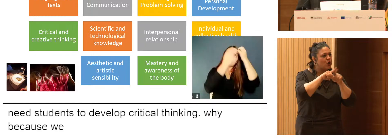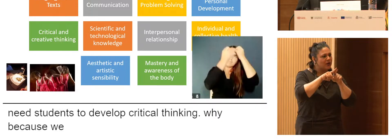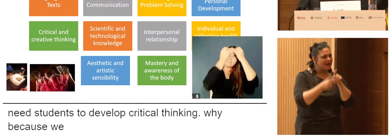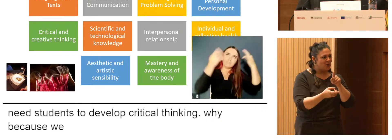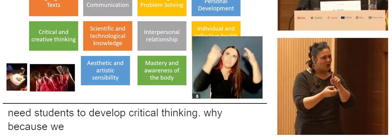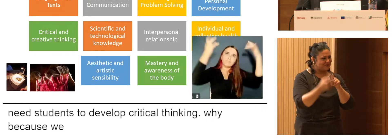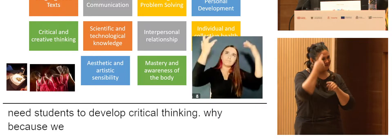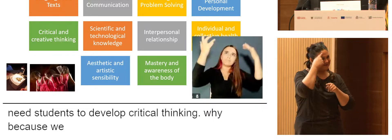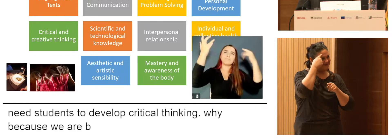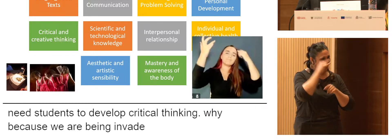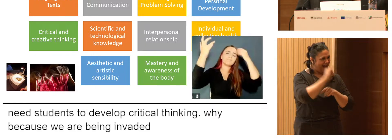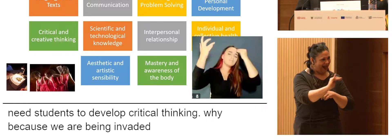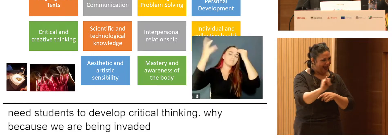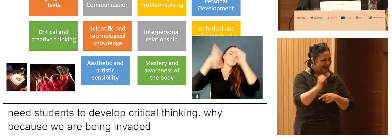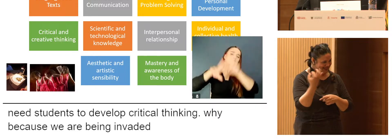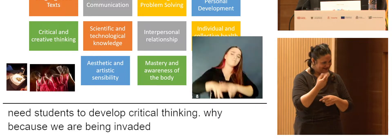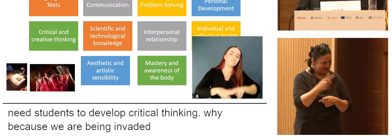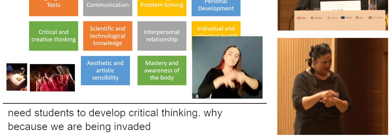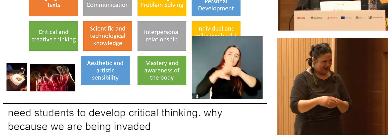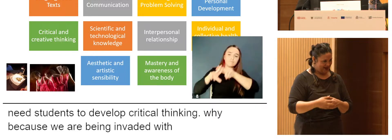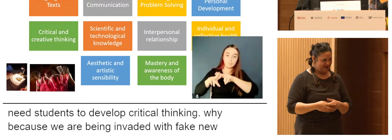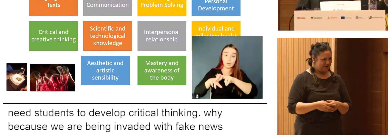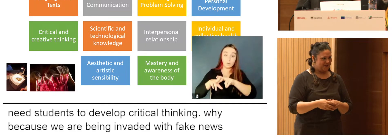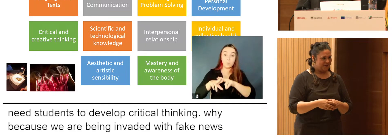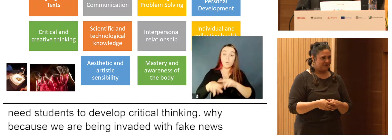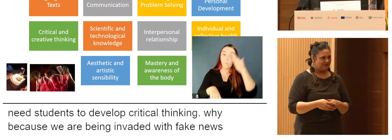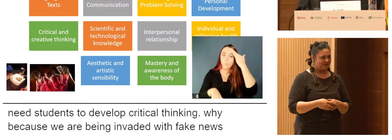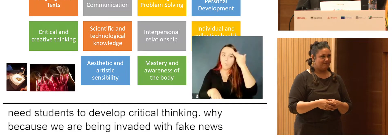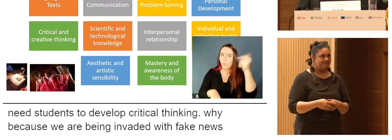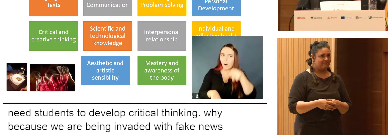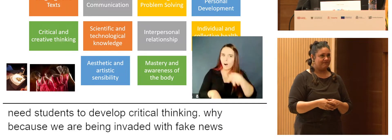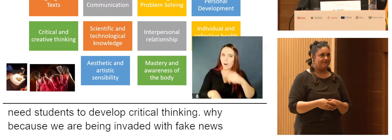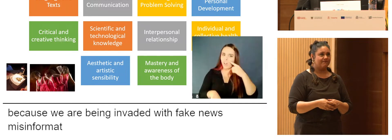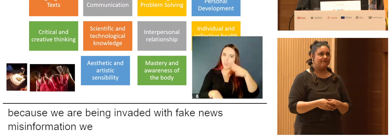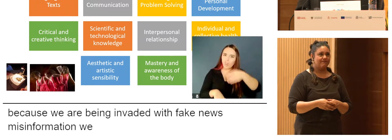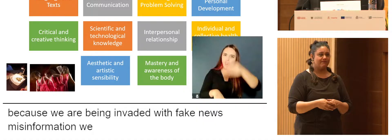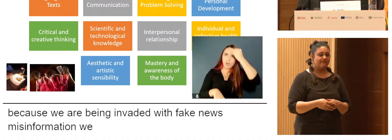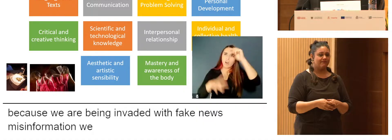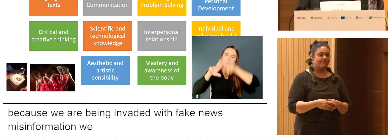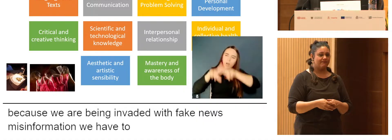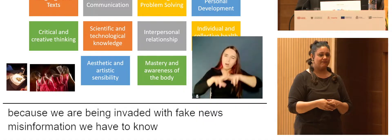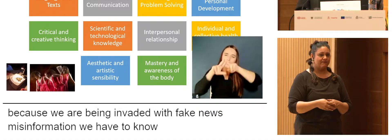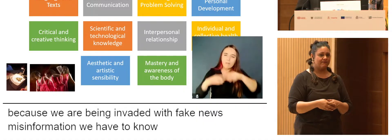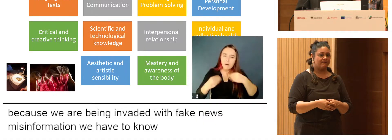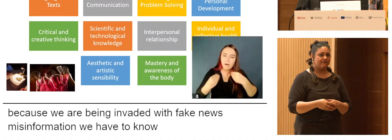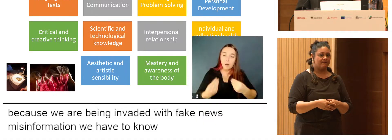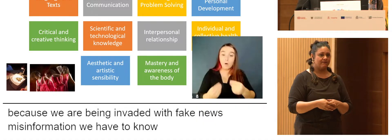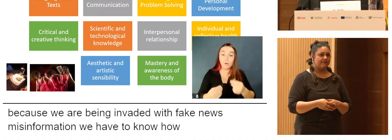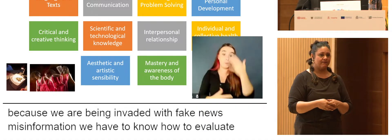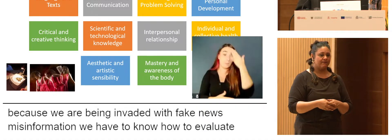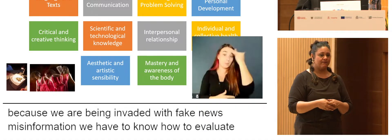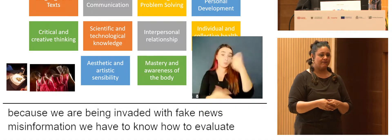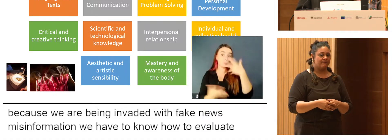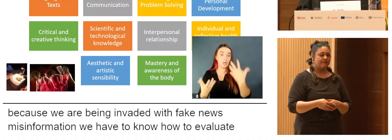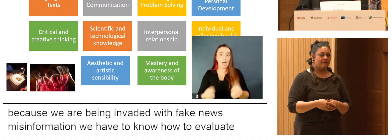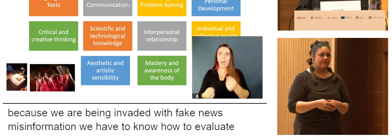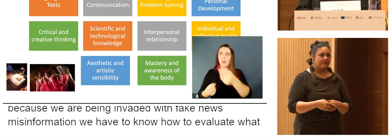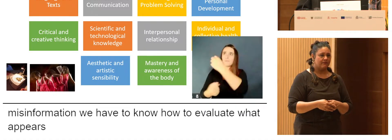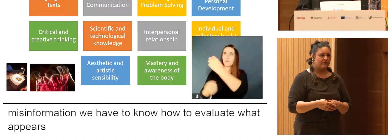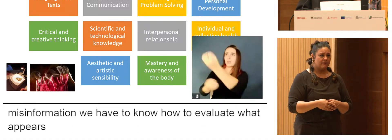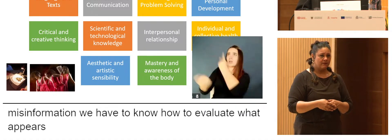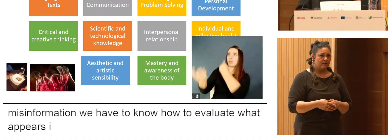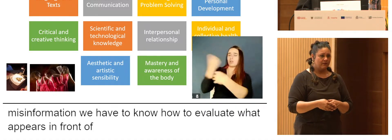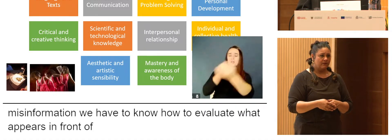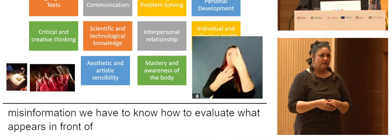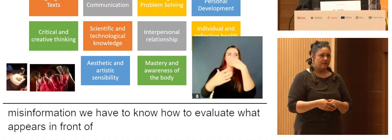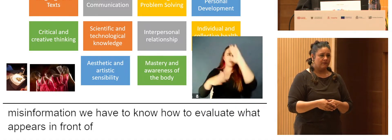being invaded with fake news, misinformation. We have to know how to evaluate what appears in front of